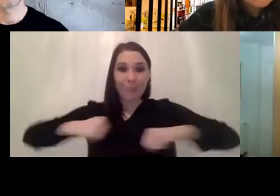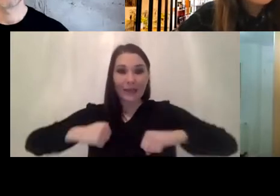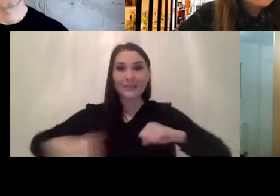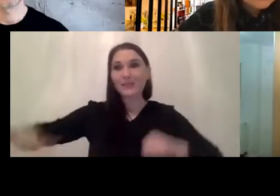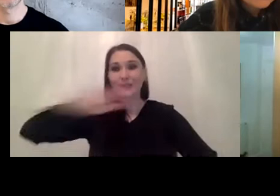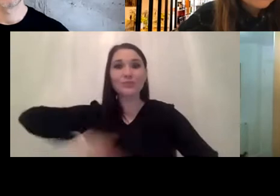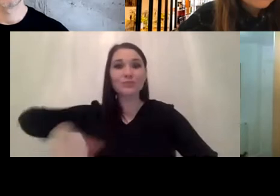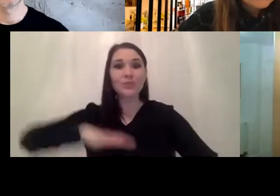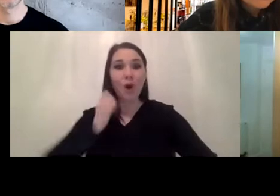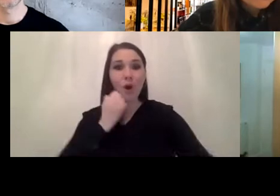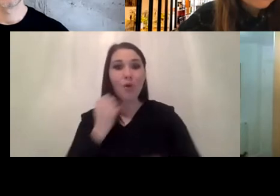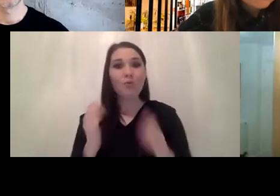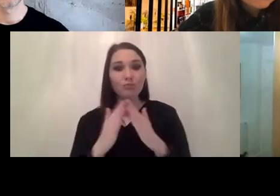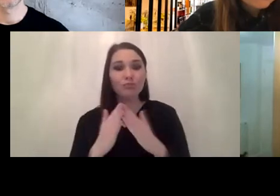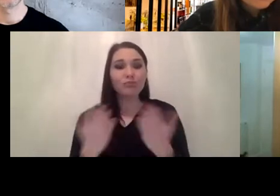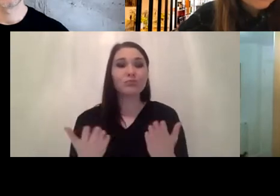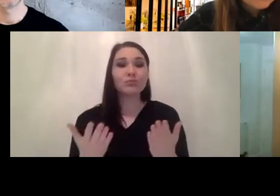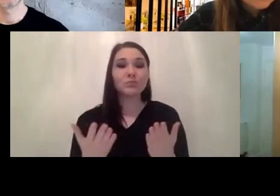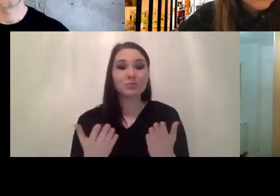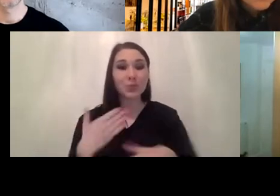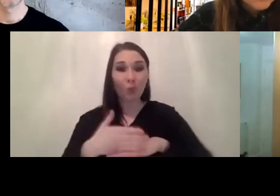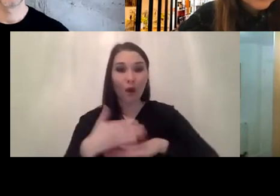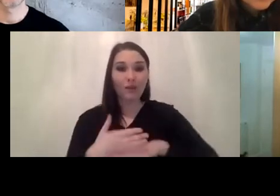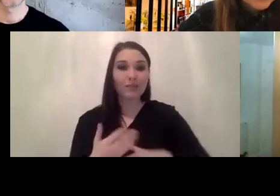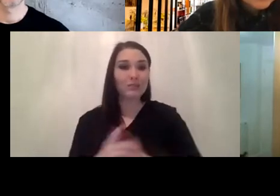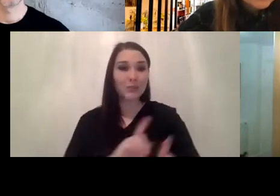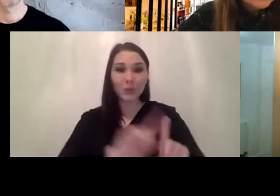in, and to be able to, so I guess, get some sort